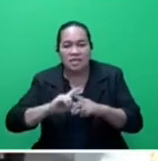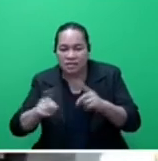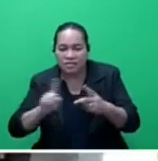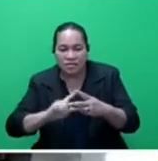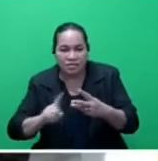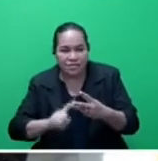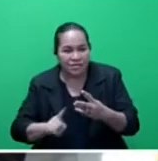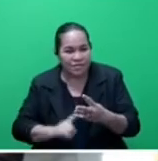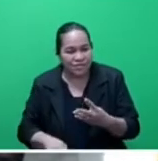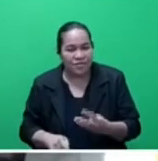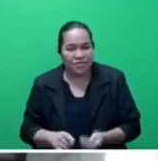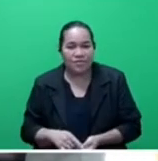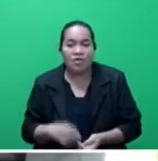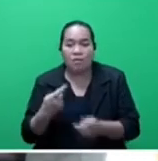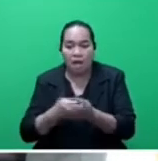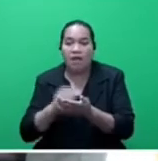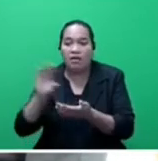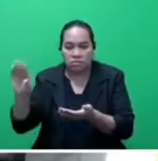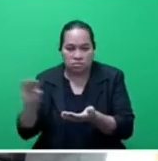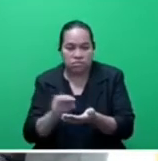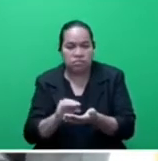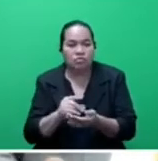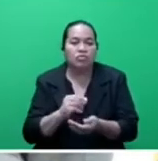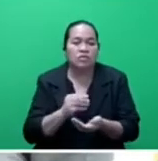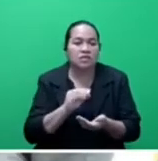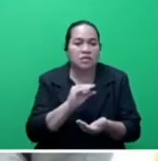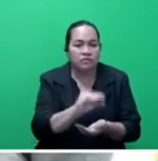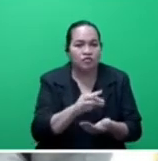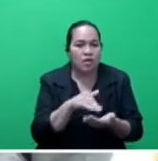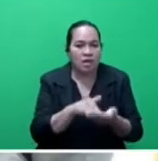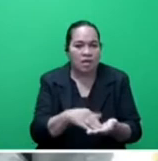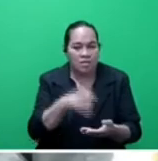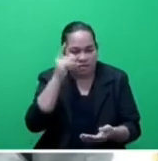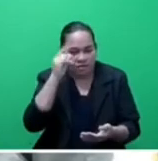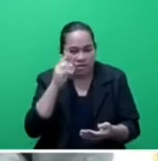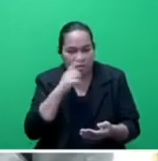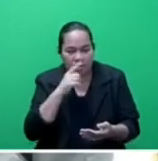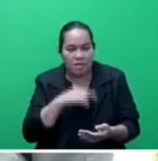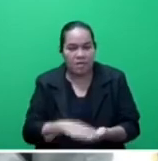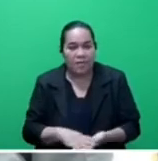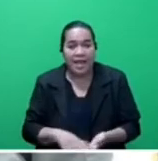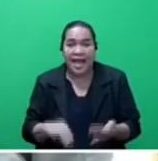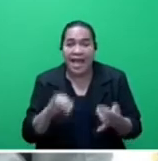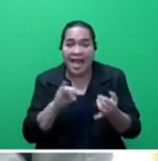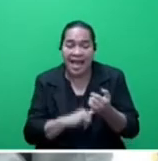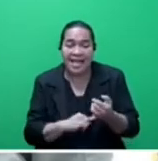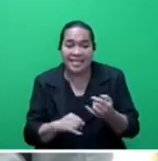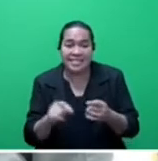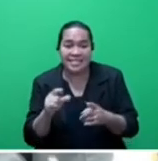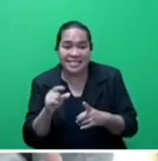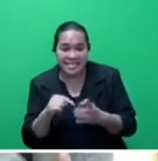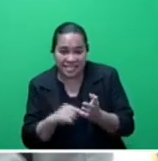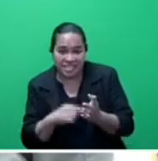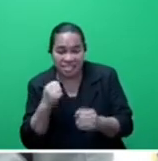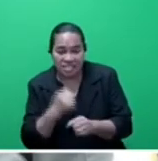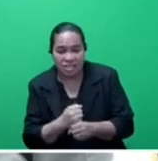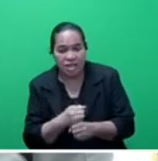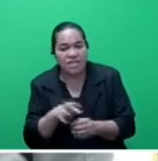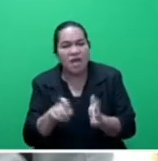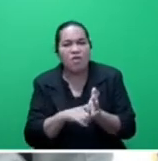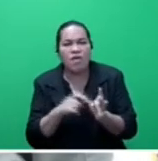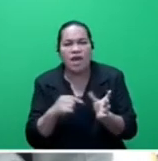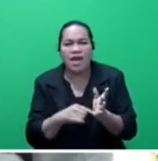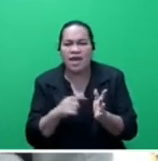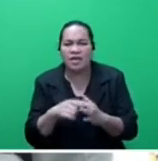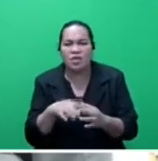forward. Honorable Speaker, on STT, the rate was 6% on gross